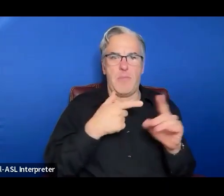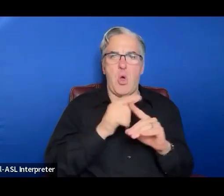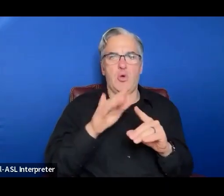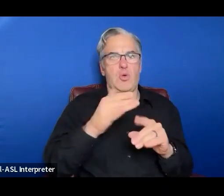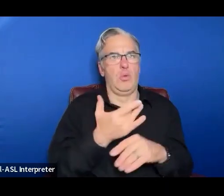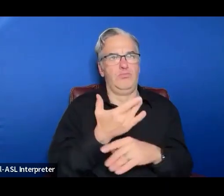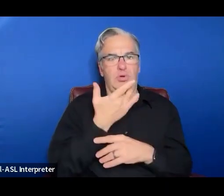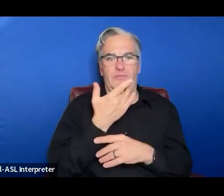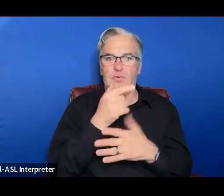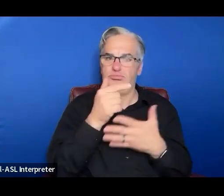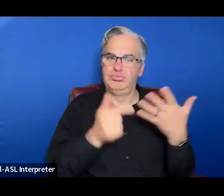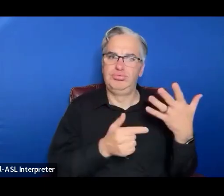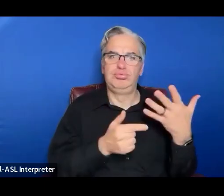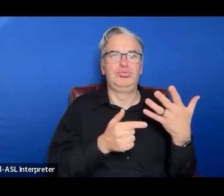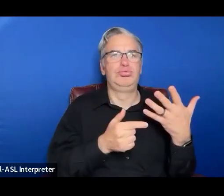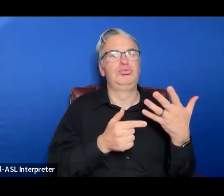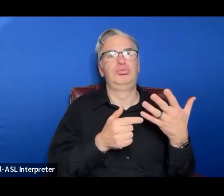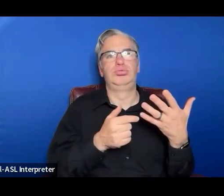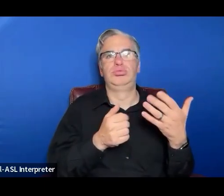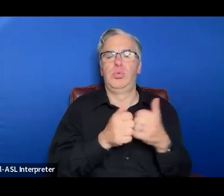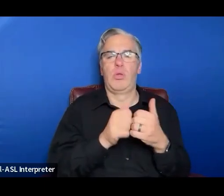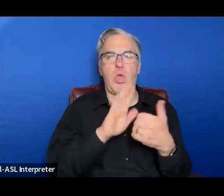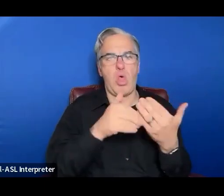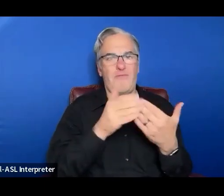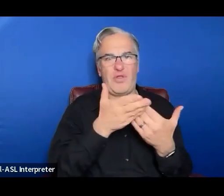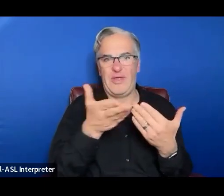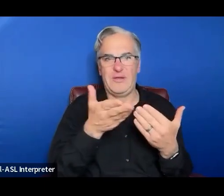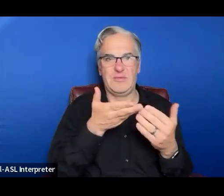you want to be done with your assets.